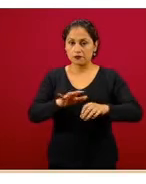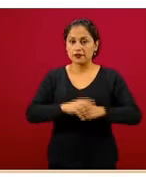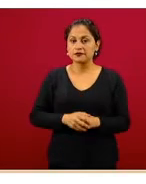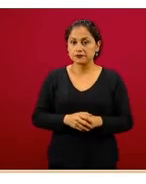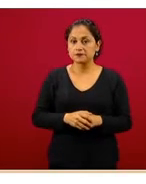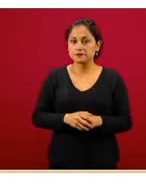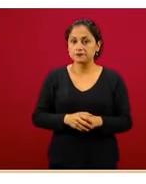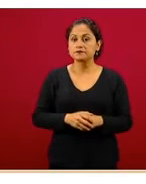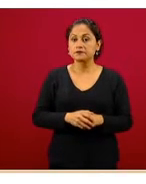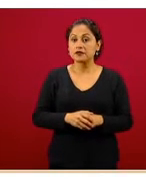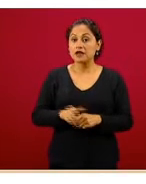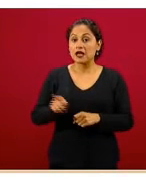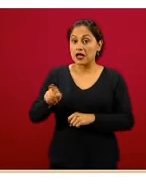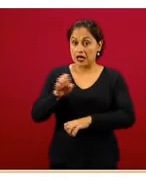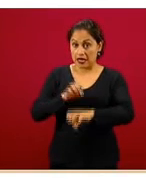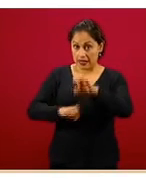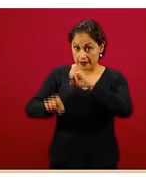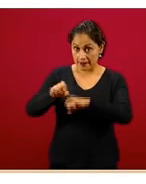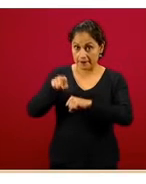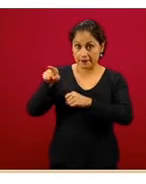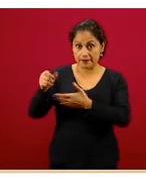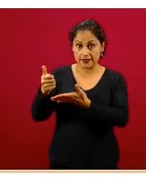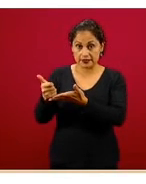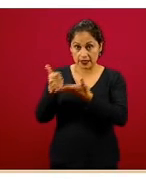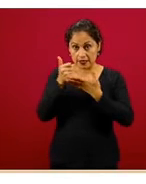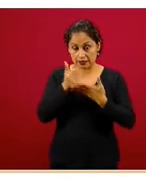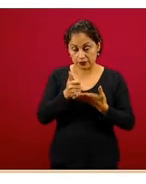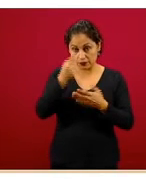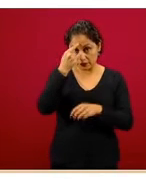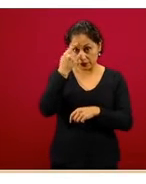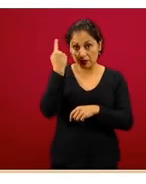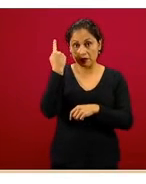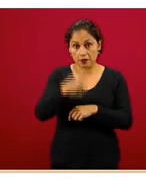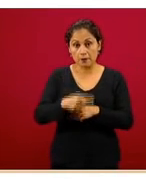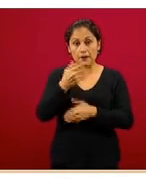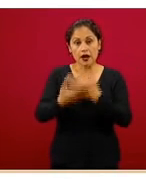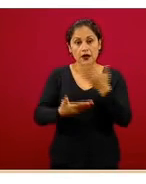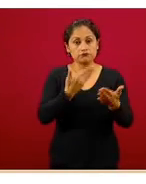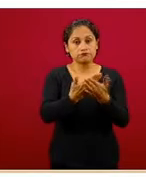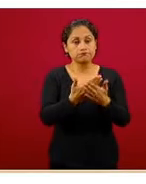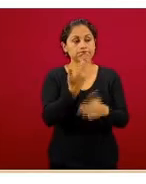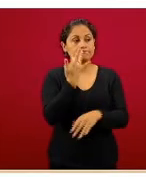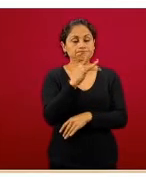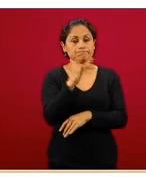satisfaction rate of over 70%.